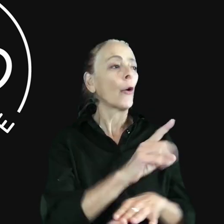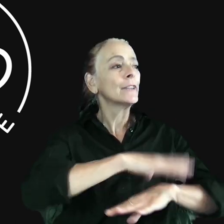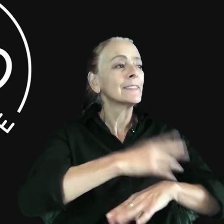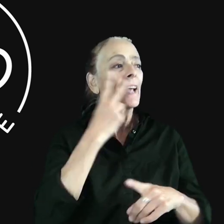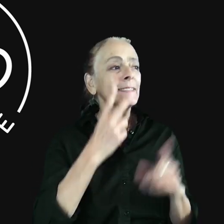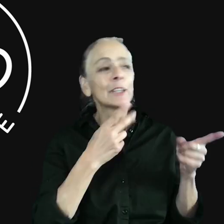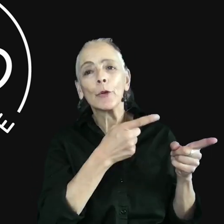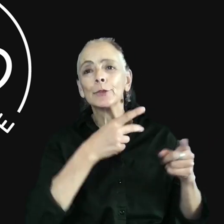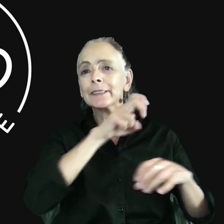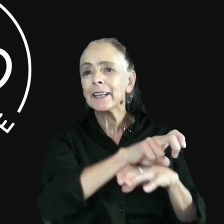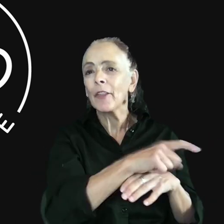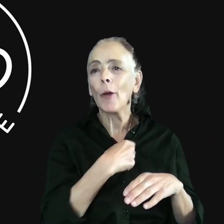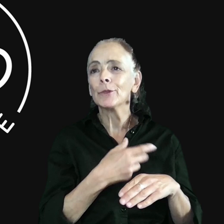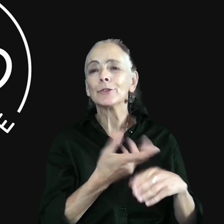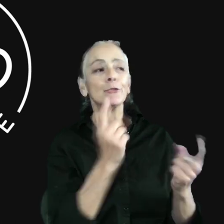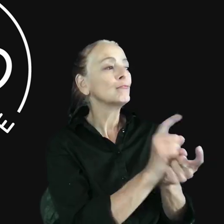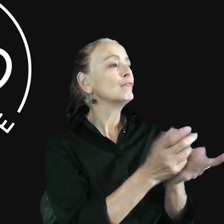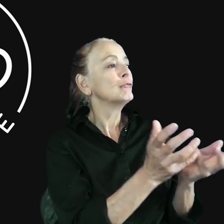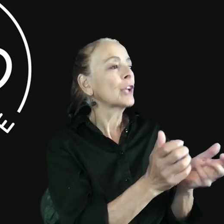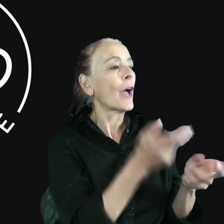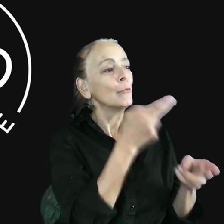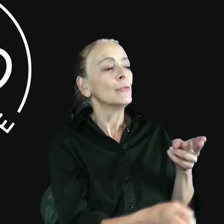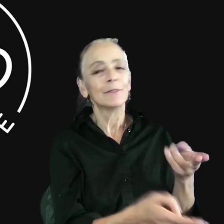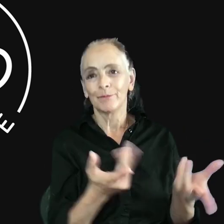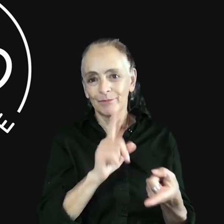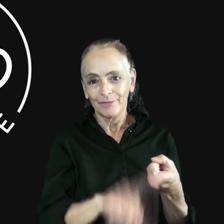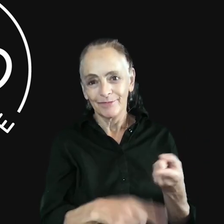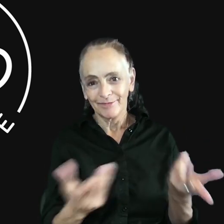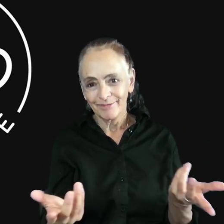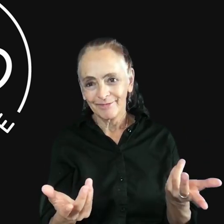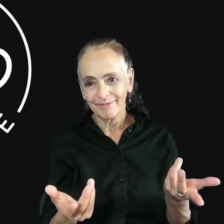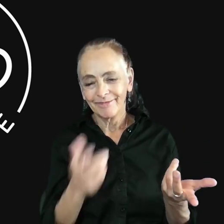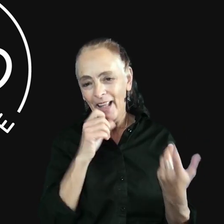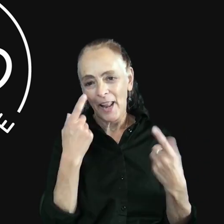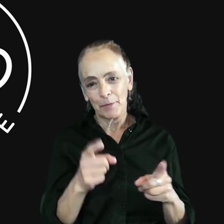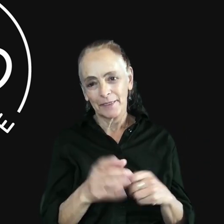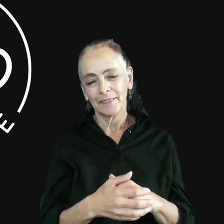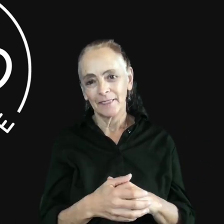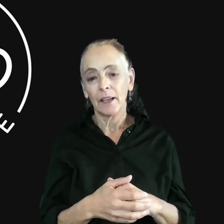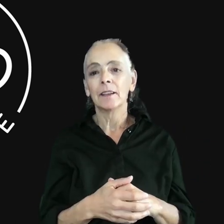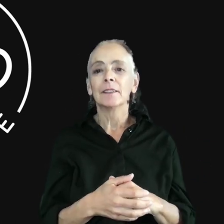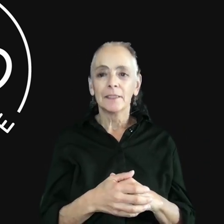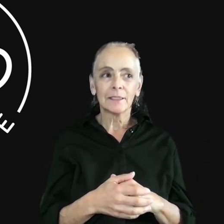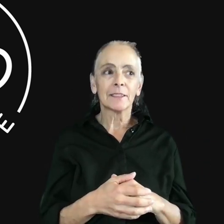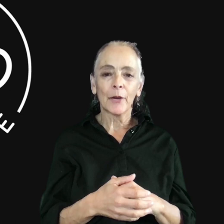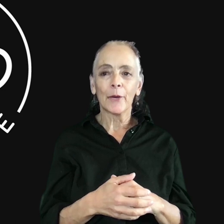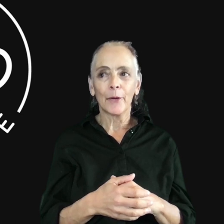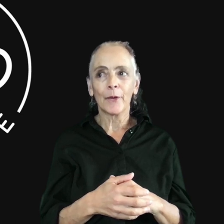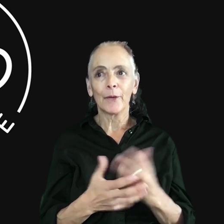there i'm going to go chat with her and we're going to have this quick little conversation they're not getting that same level and so they do have to put